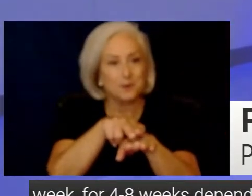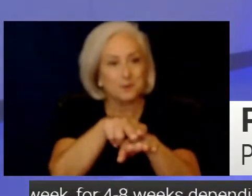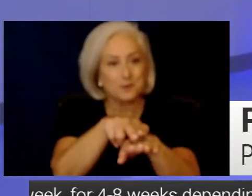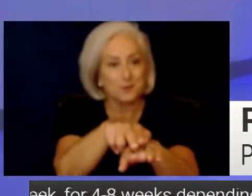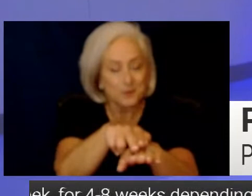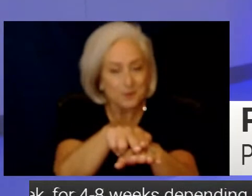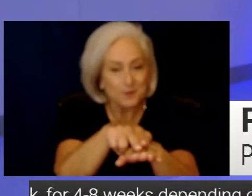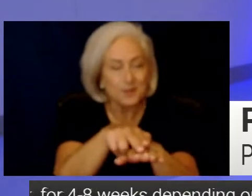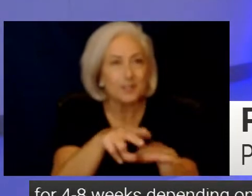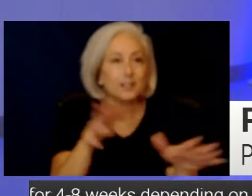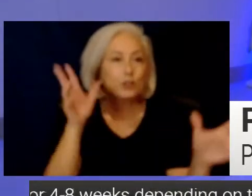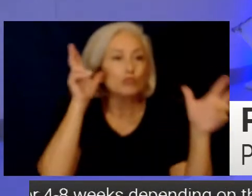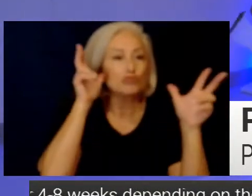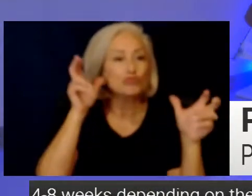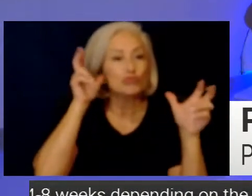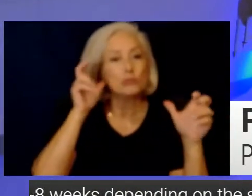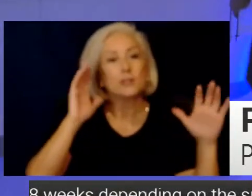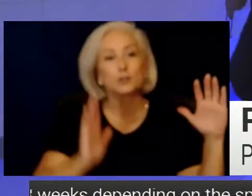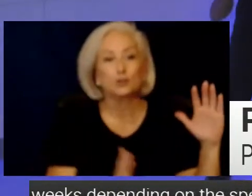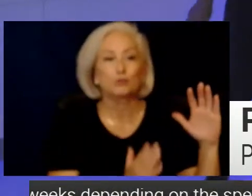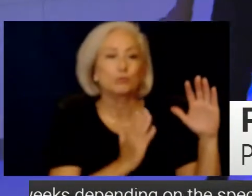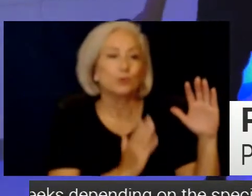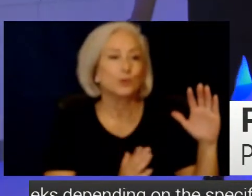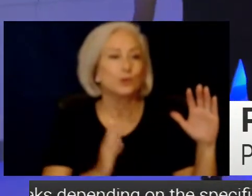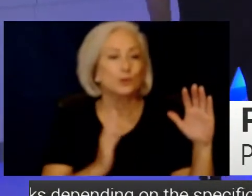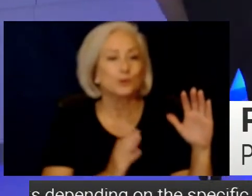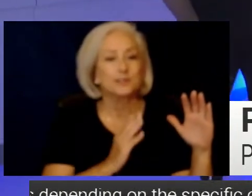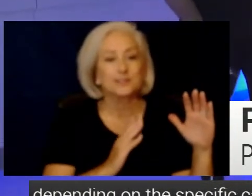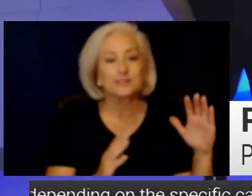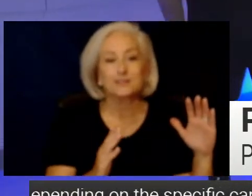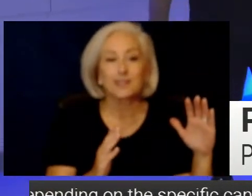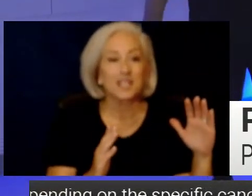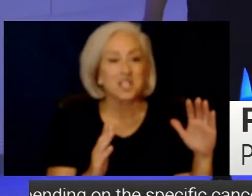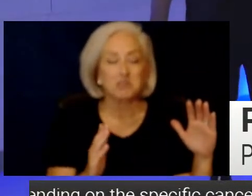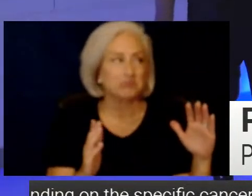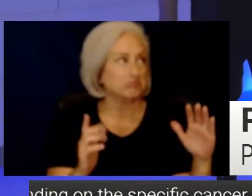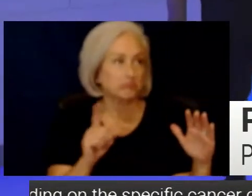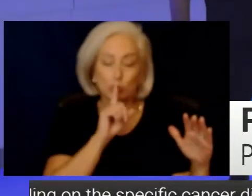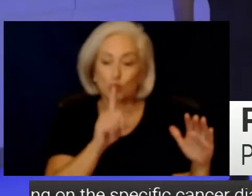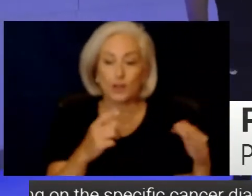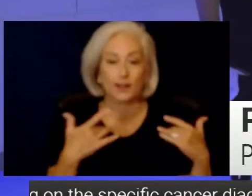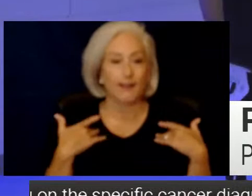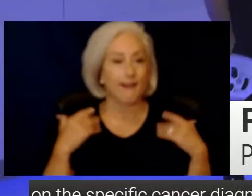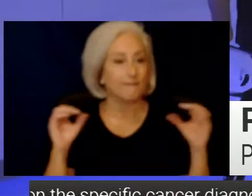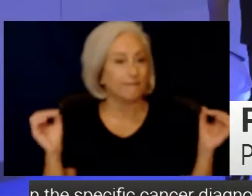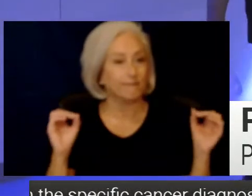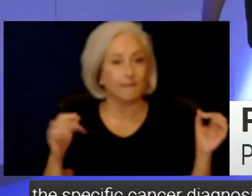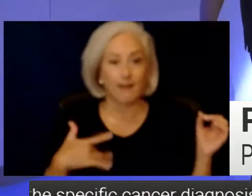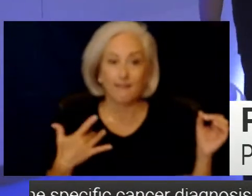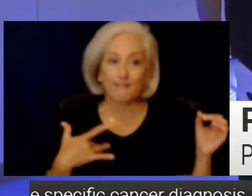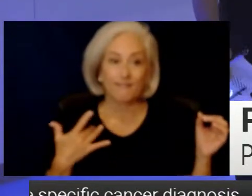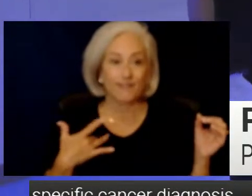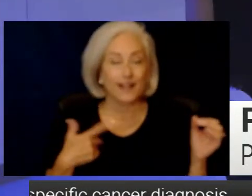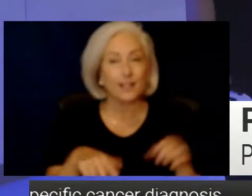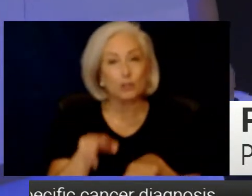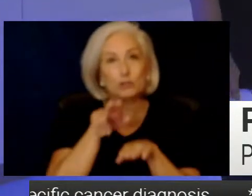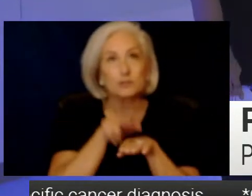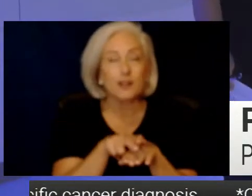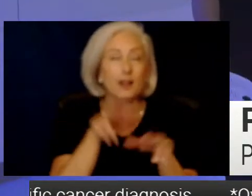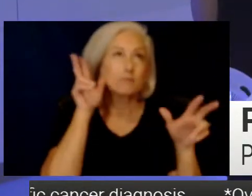machine move. For most patients, there's really no sensation from the machine. So you sort of lay there, listen to the music. Some people take a